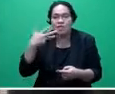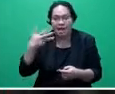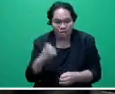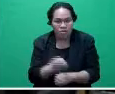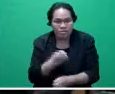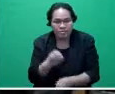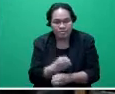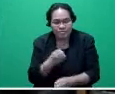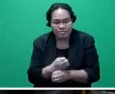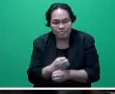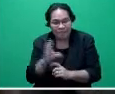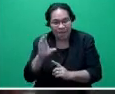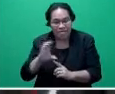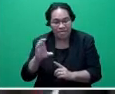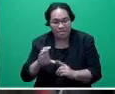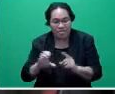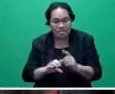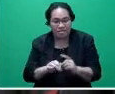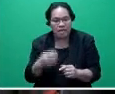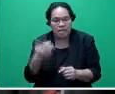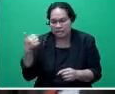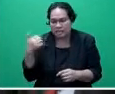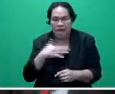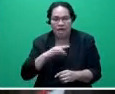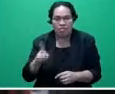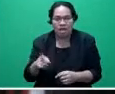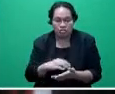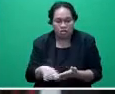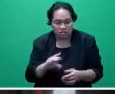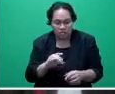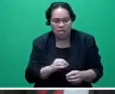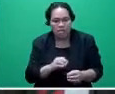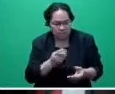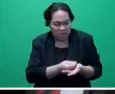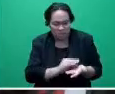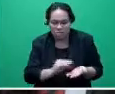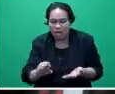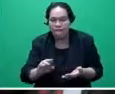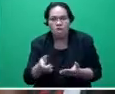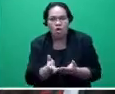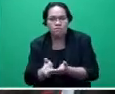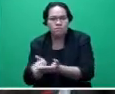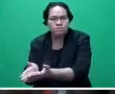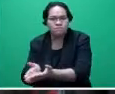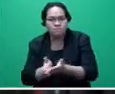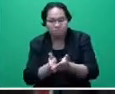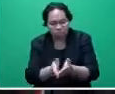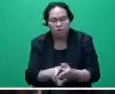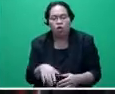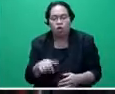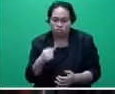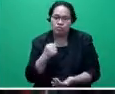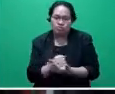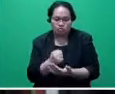capital grant at 600,000 to Maritime Safety Authority. Surely a realization of